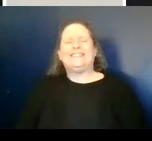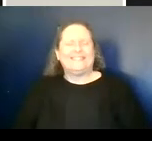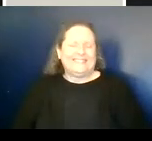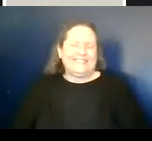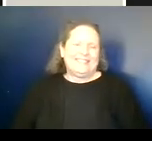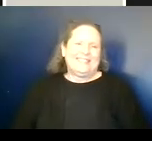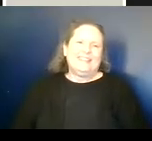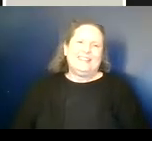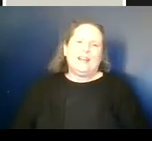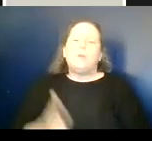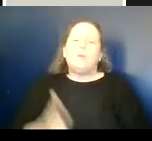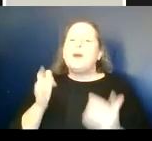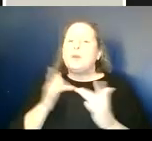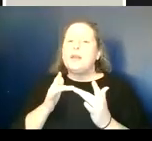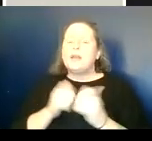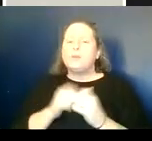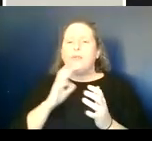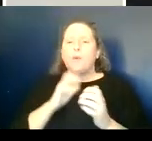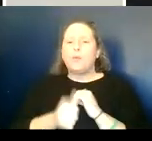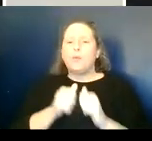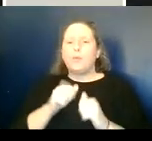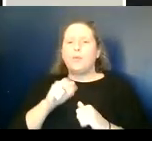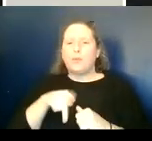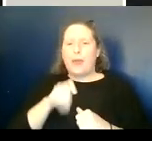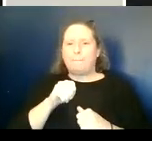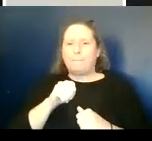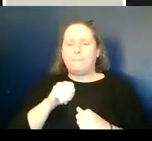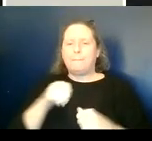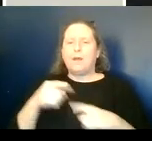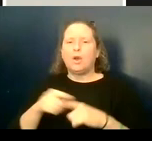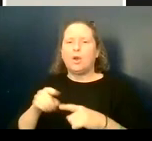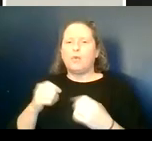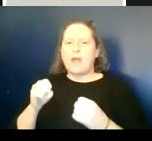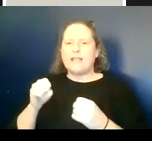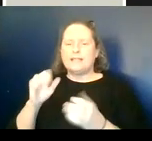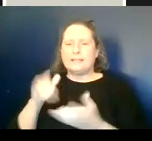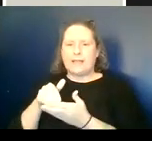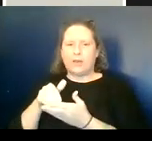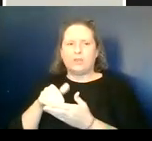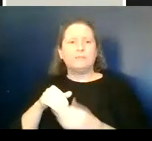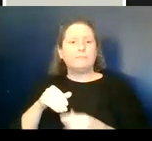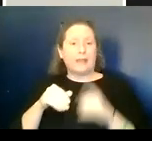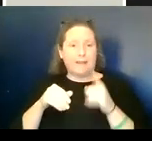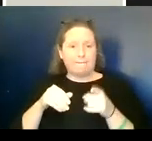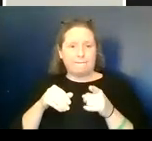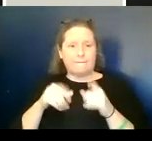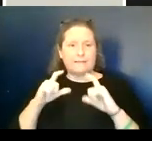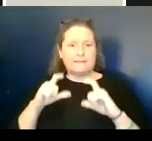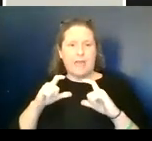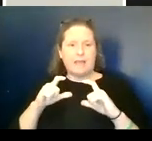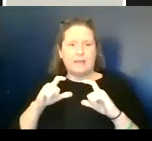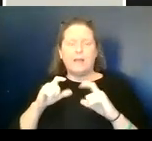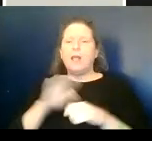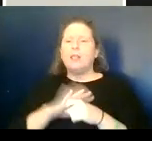want to connect with rape crisis centers. And there is a, let's see, yeah. So local rape